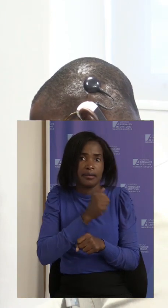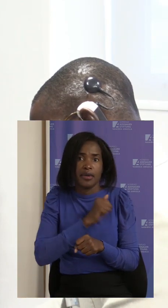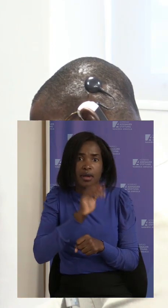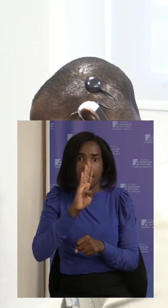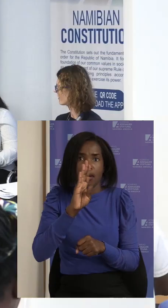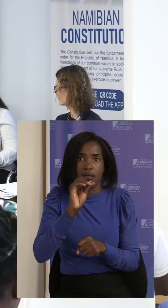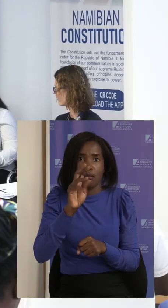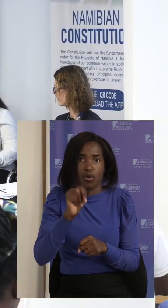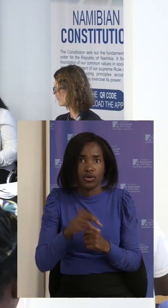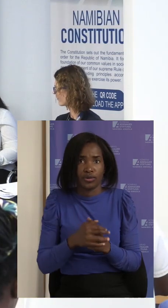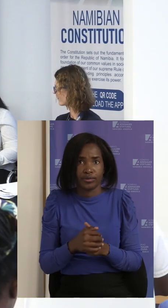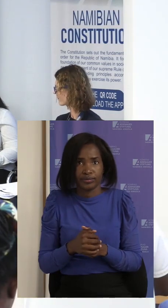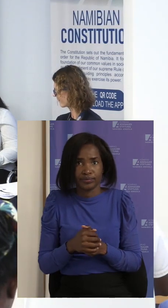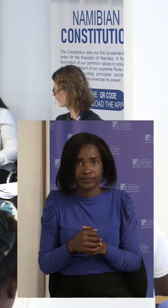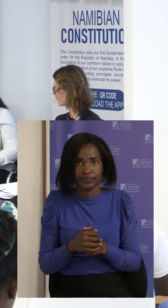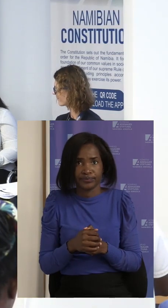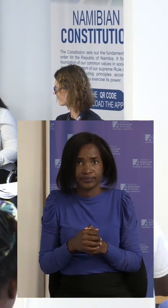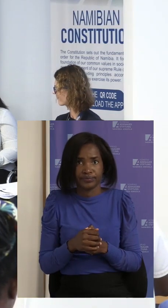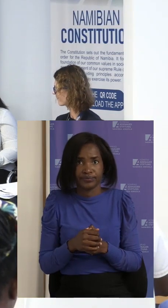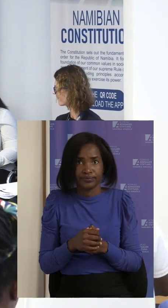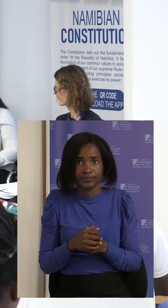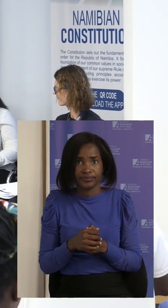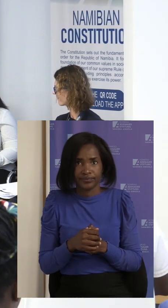that for us. Thank you.